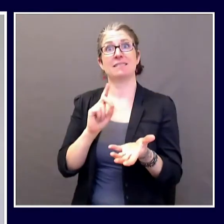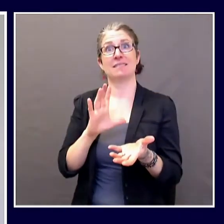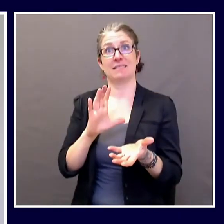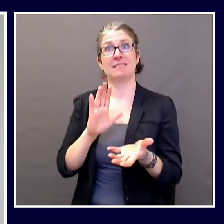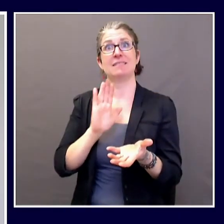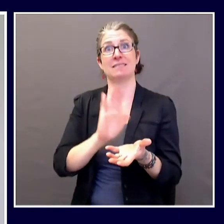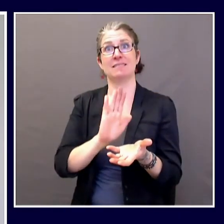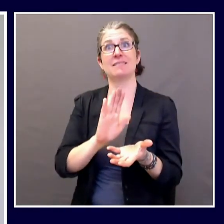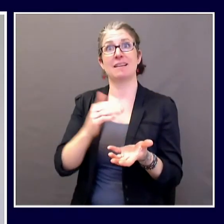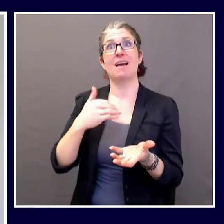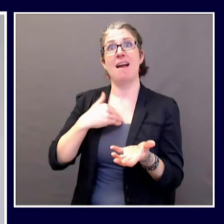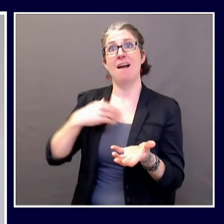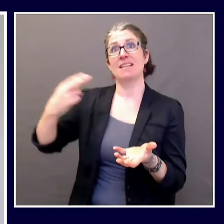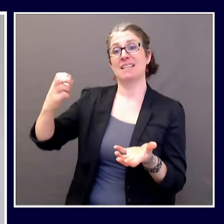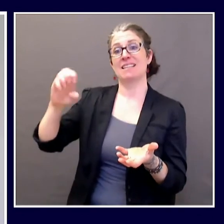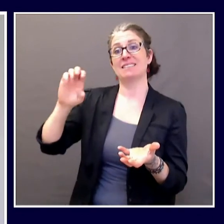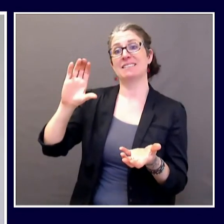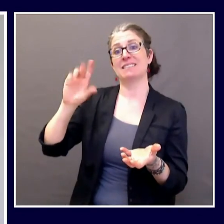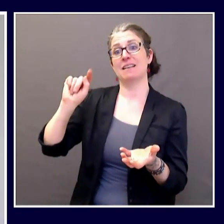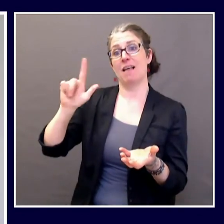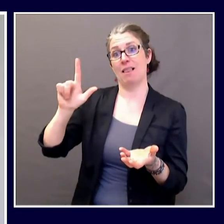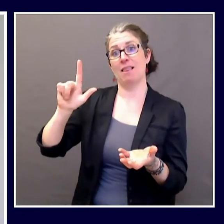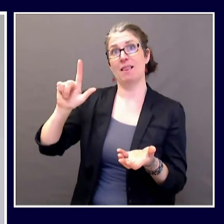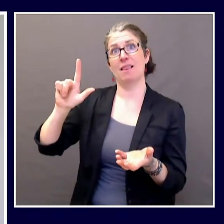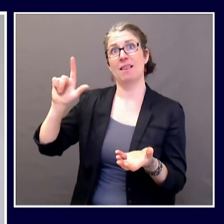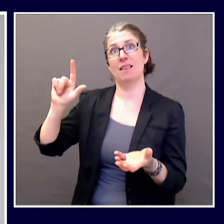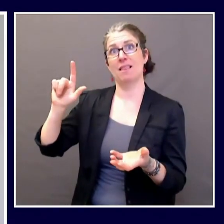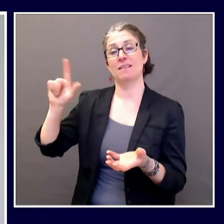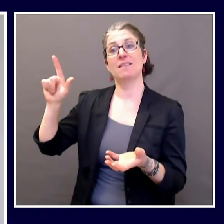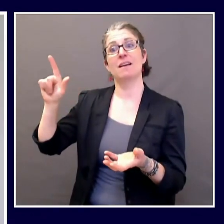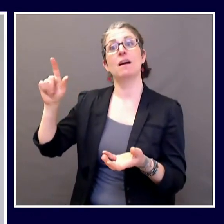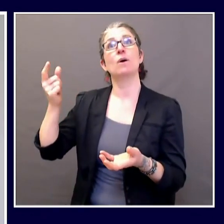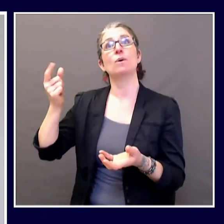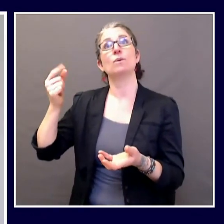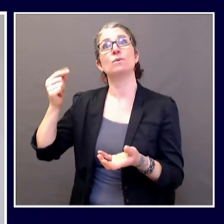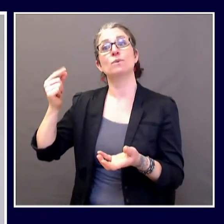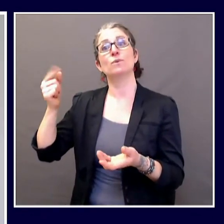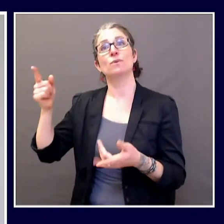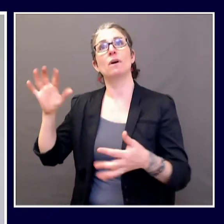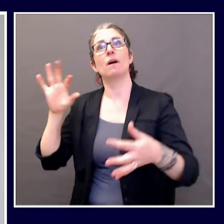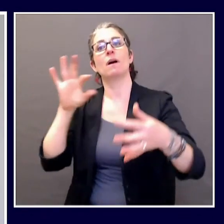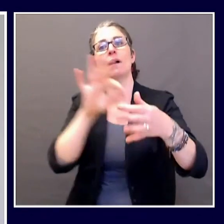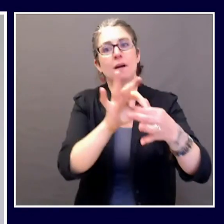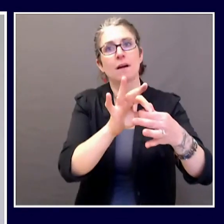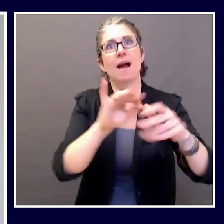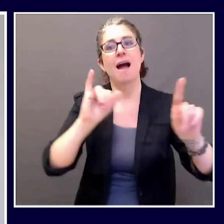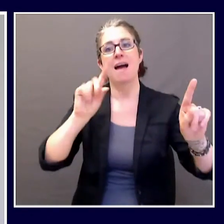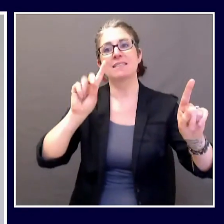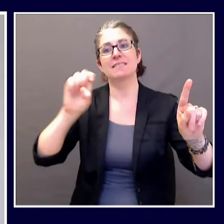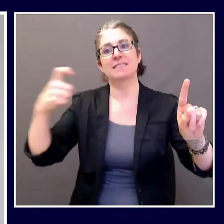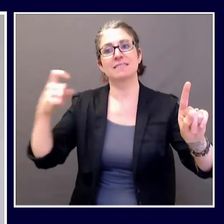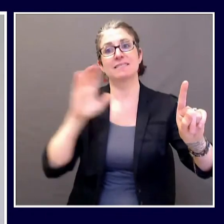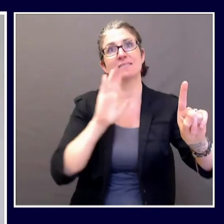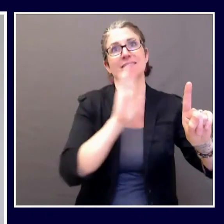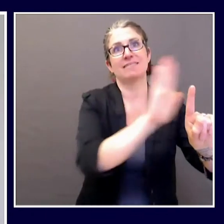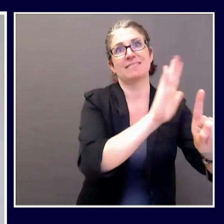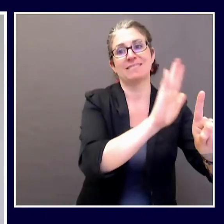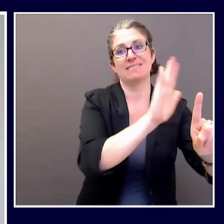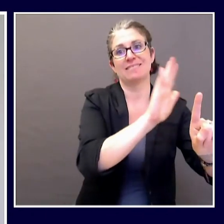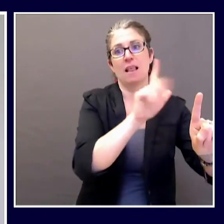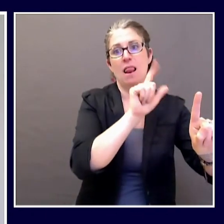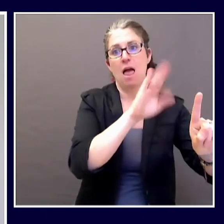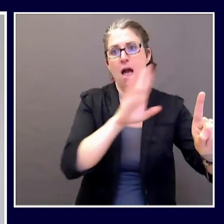partnership with our colleagues at IDEX Laboratories, have conducted over the past year. Now that is an equivalent to